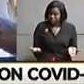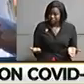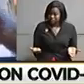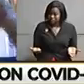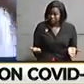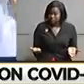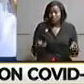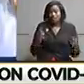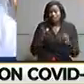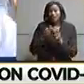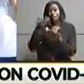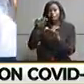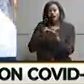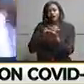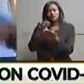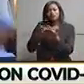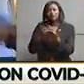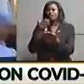The bananas are there.